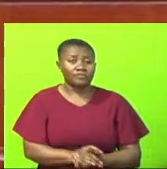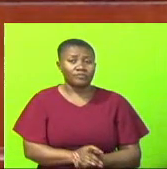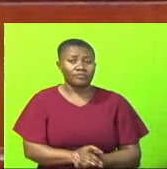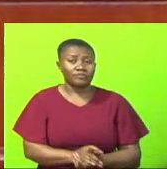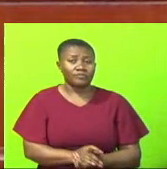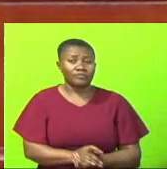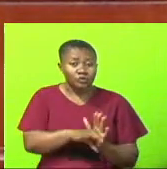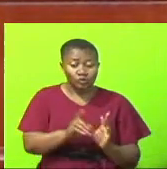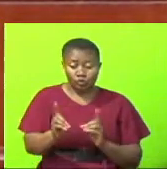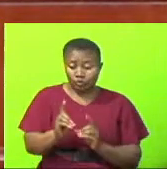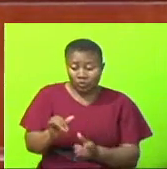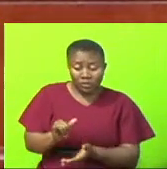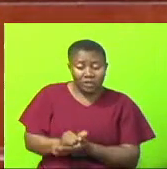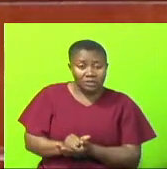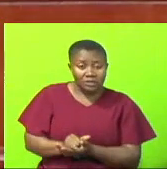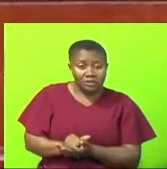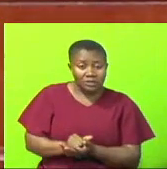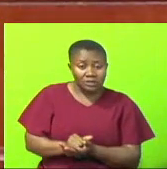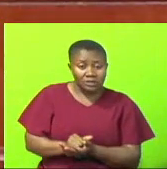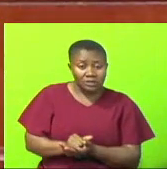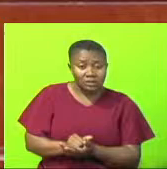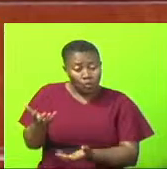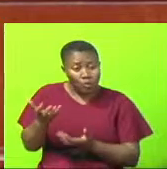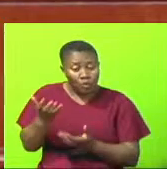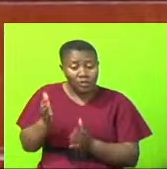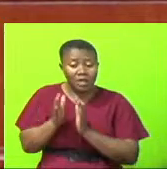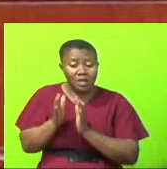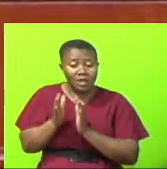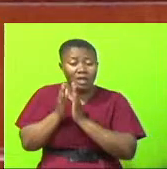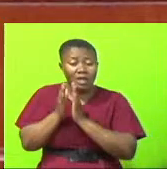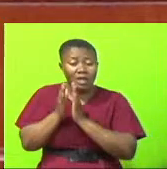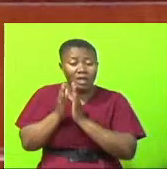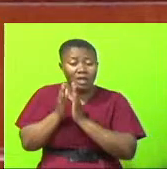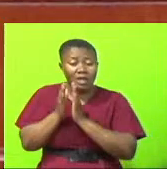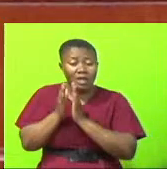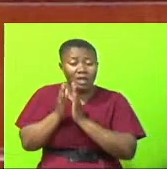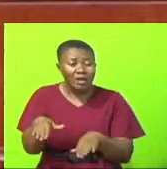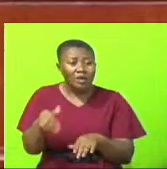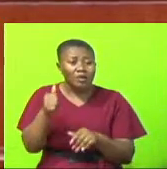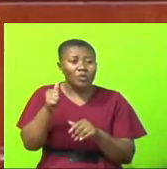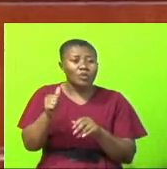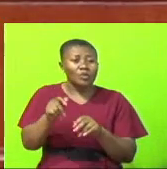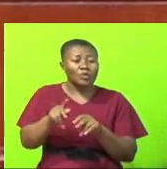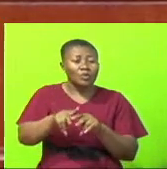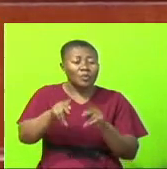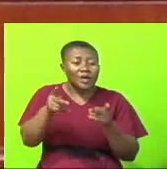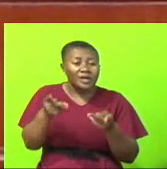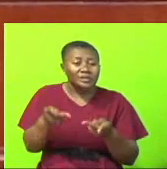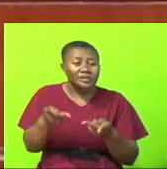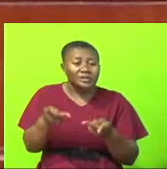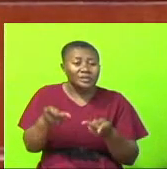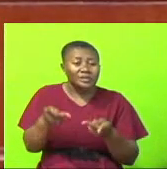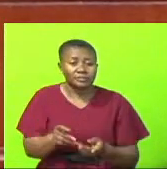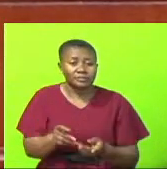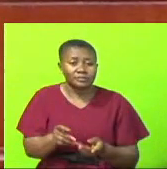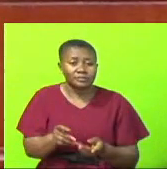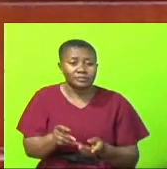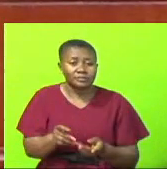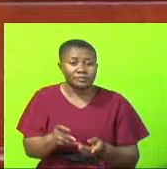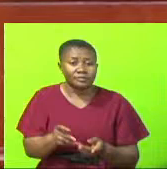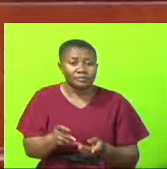they wanted us to depart from the practice that we had in our First Republic and other jurisdictions,